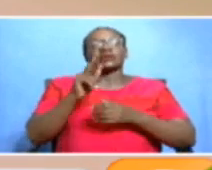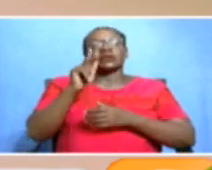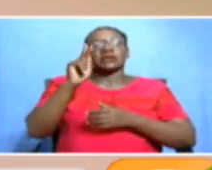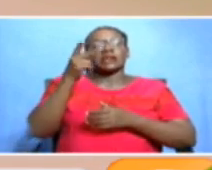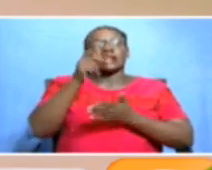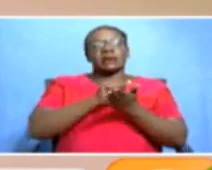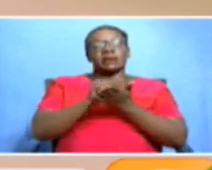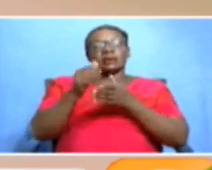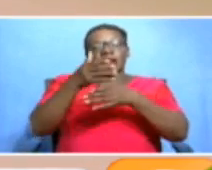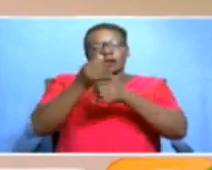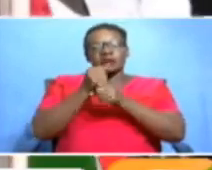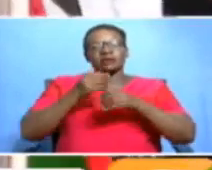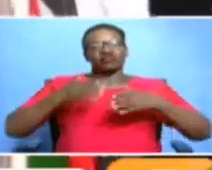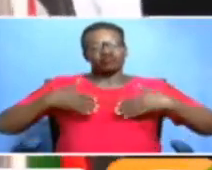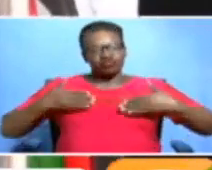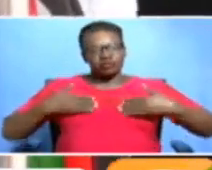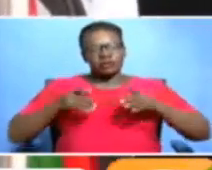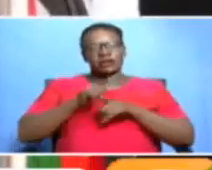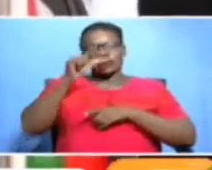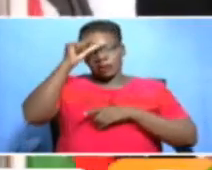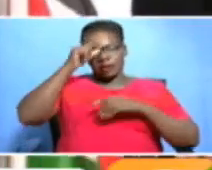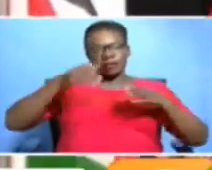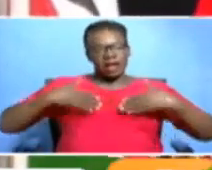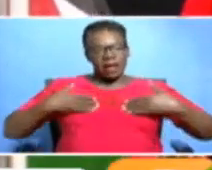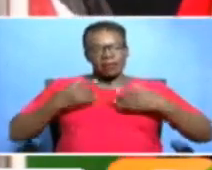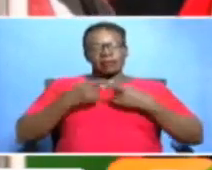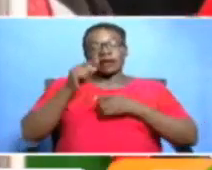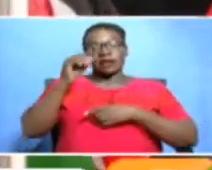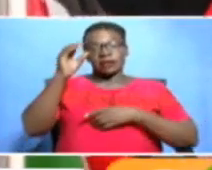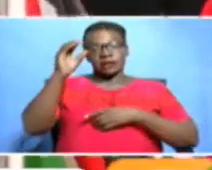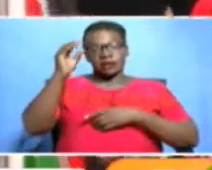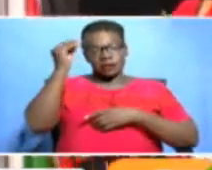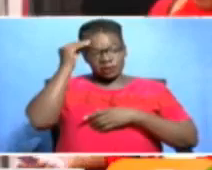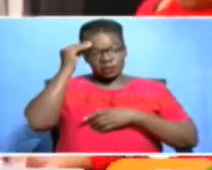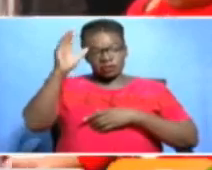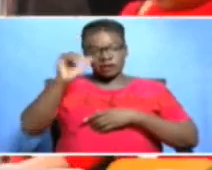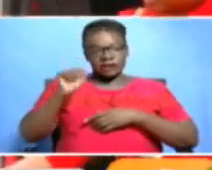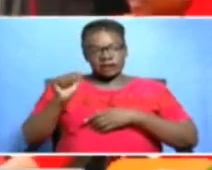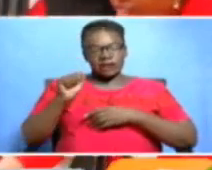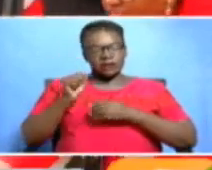Publishers Association and the government, but for Education CS Amina Mohammed,